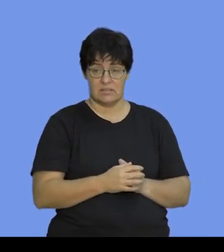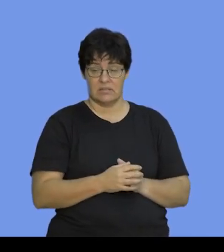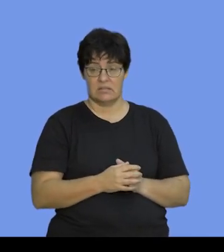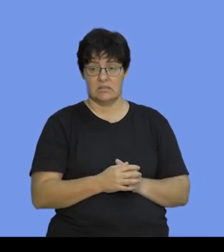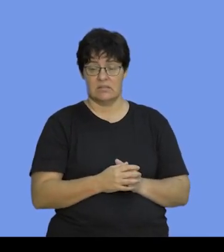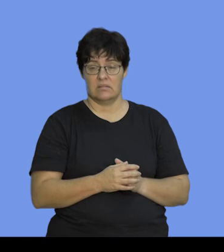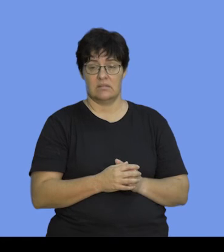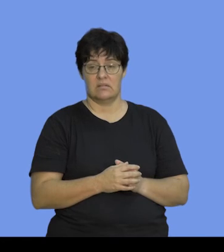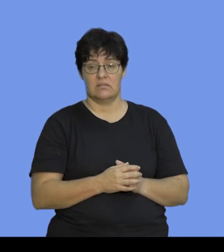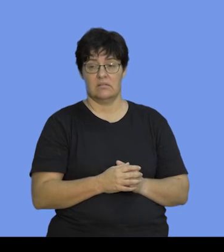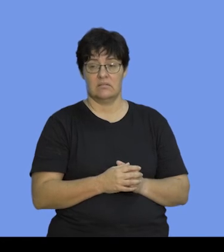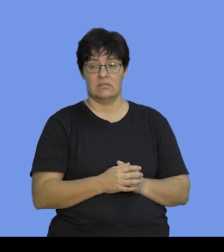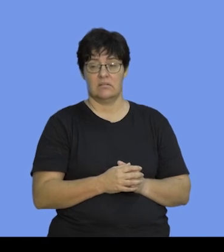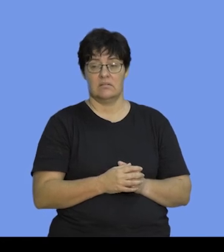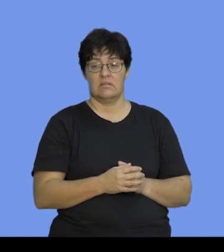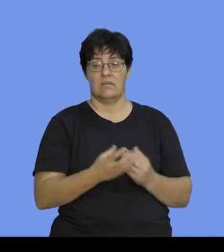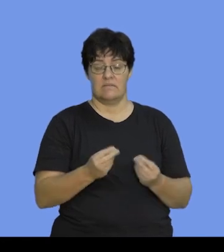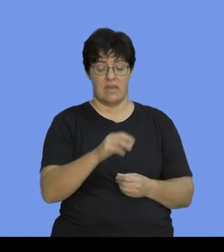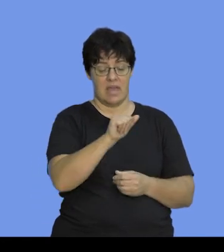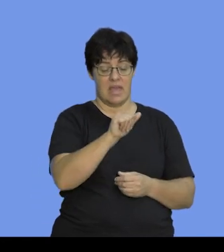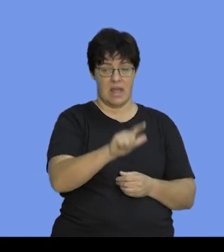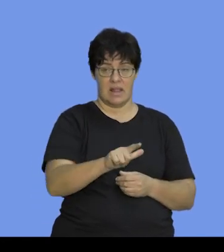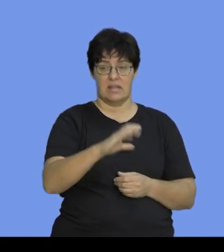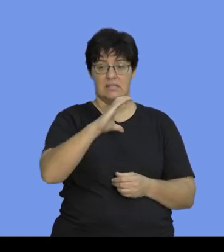of this ionic substance is actually